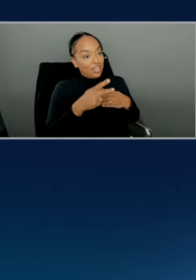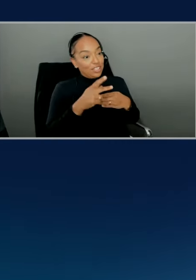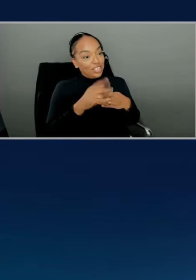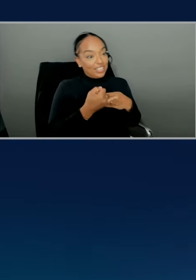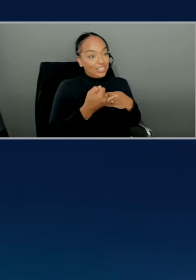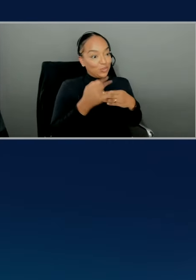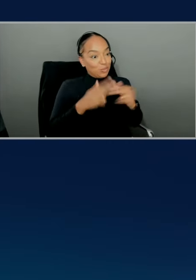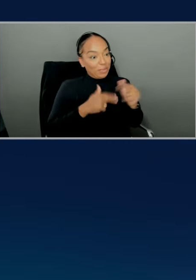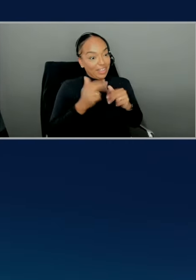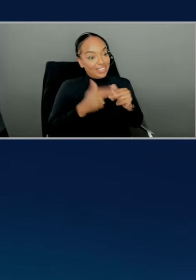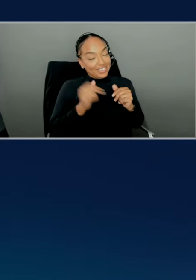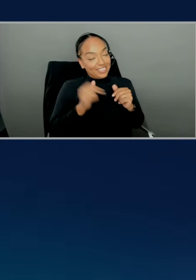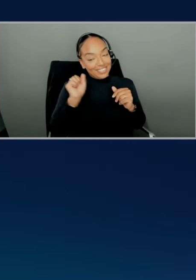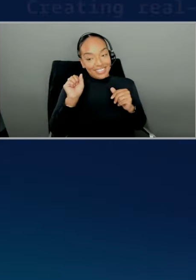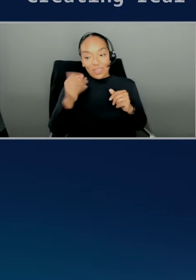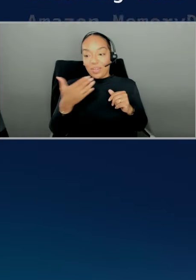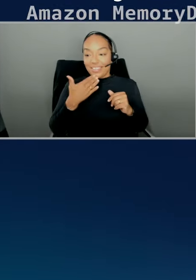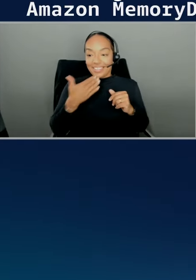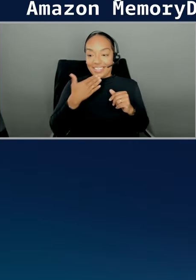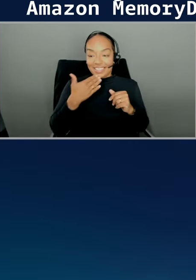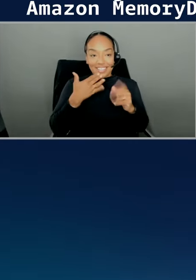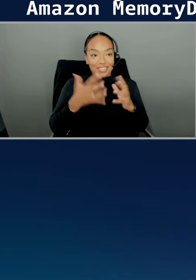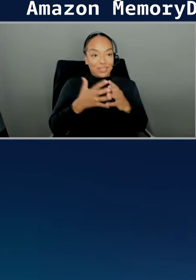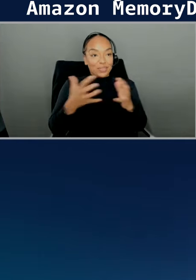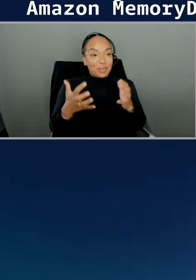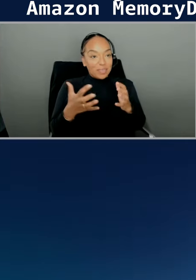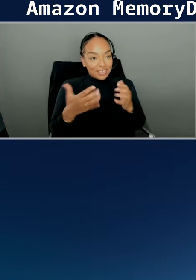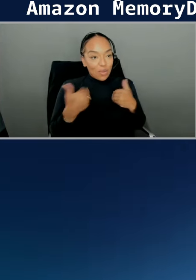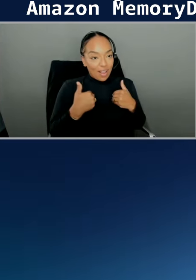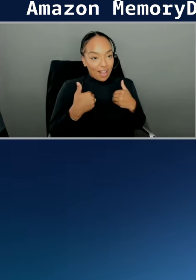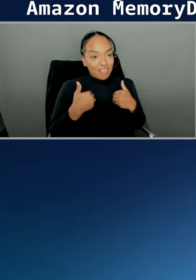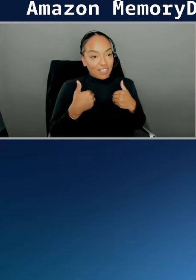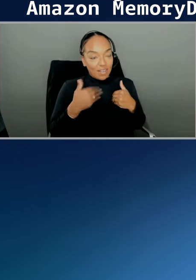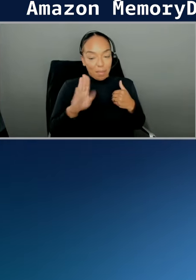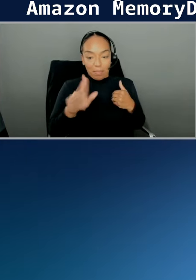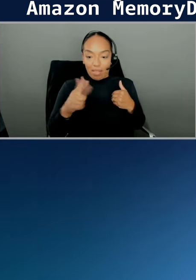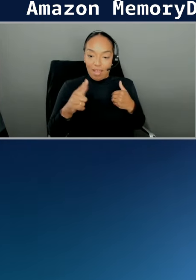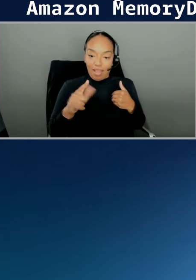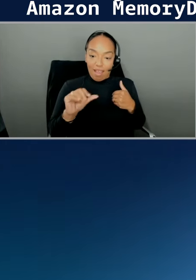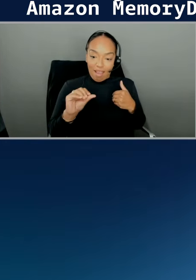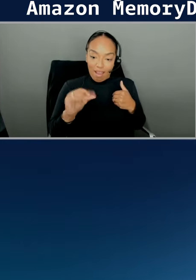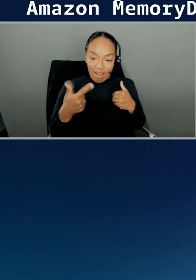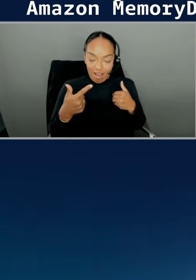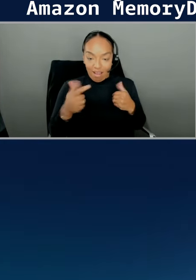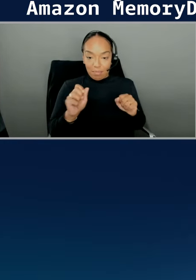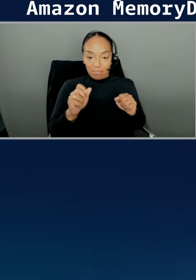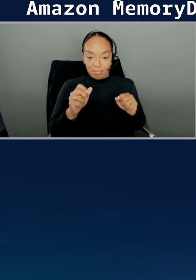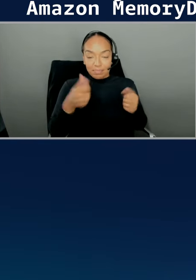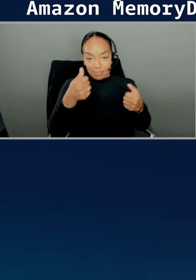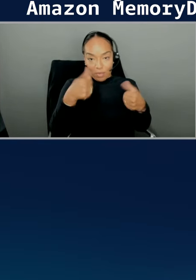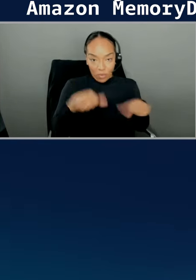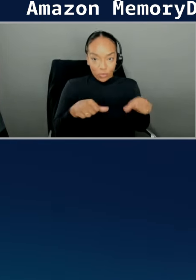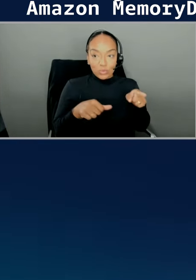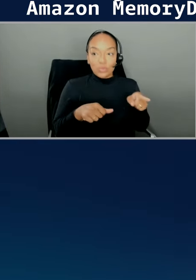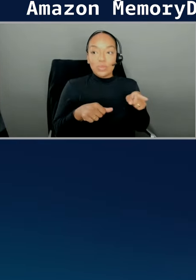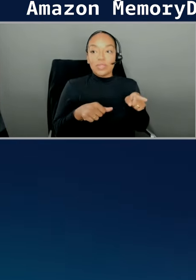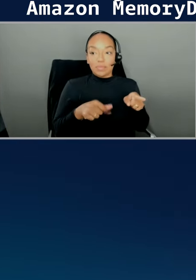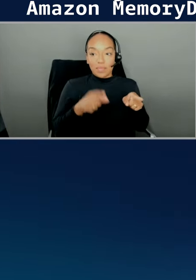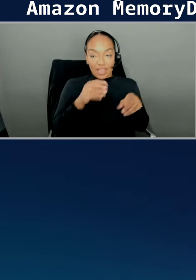you so much again. So we have a blog post. We have a GitHub repo. Yeah. It's in the console if you want to go